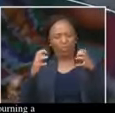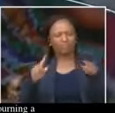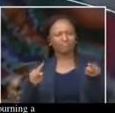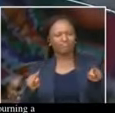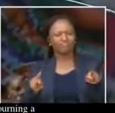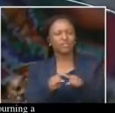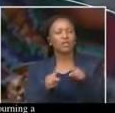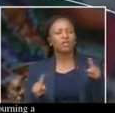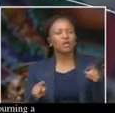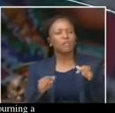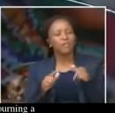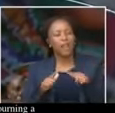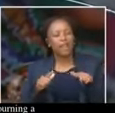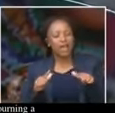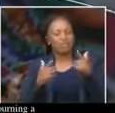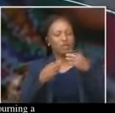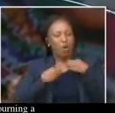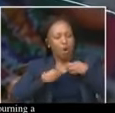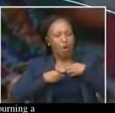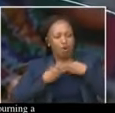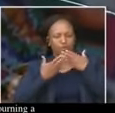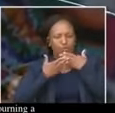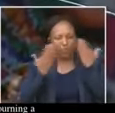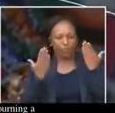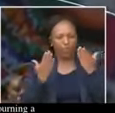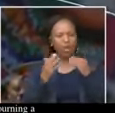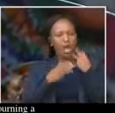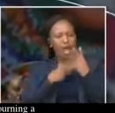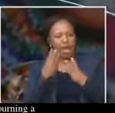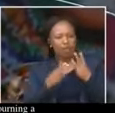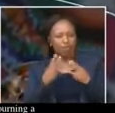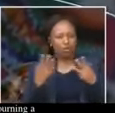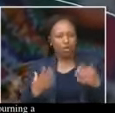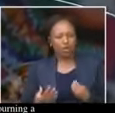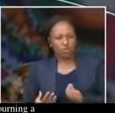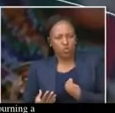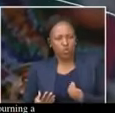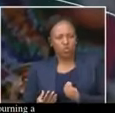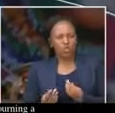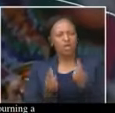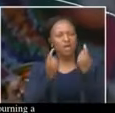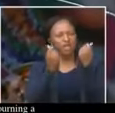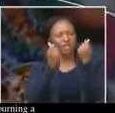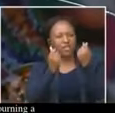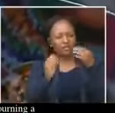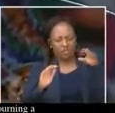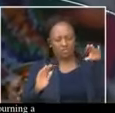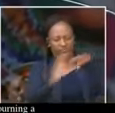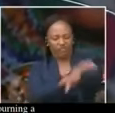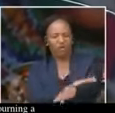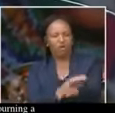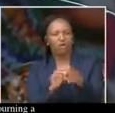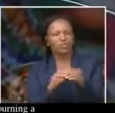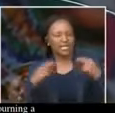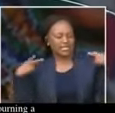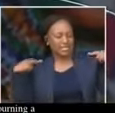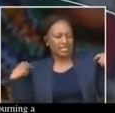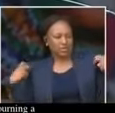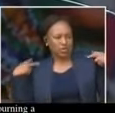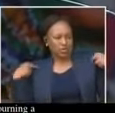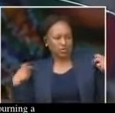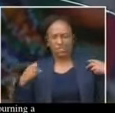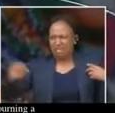behalf of the landless people, the unemployed youth, the Feast Must Fall generation, the security guards,